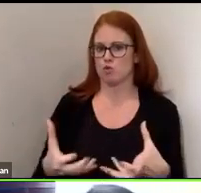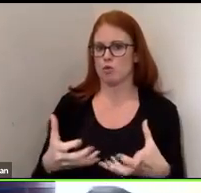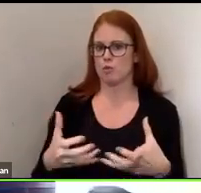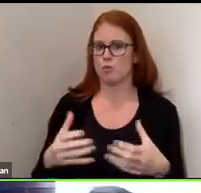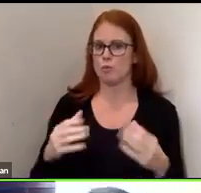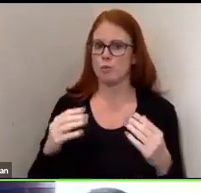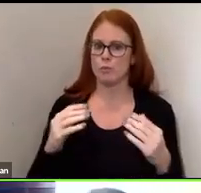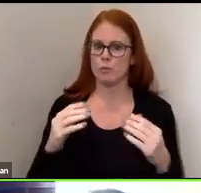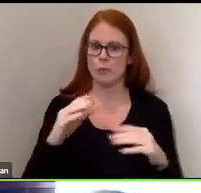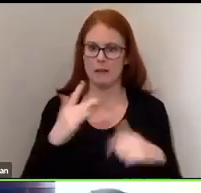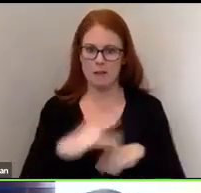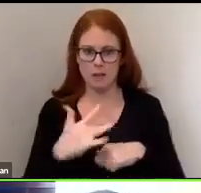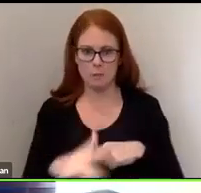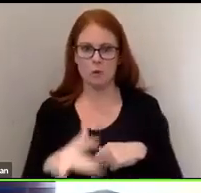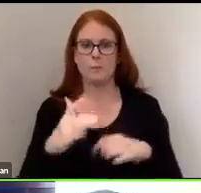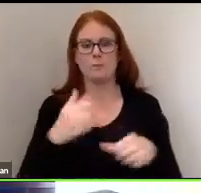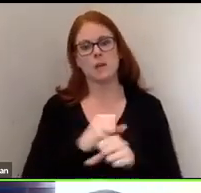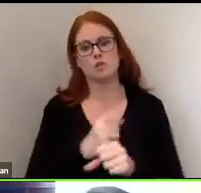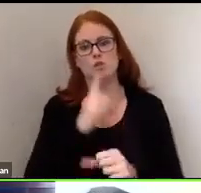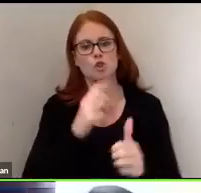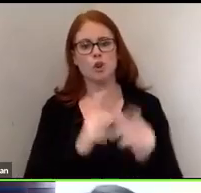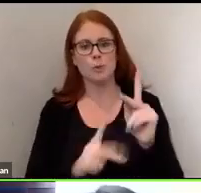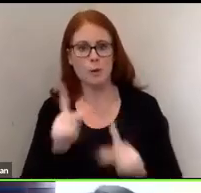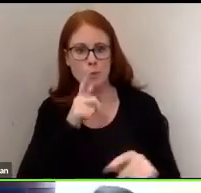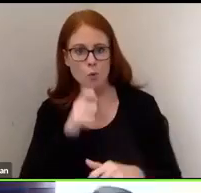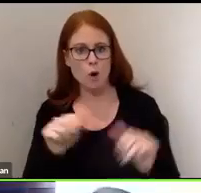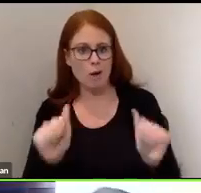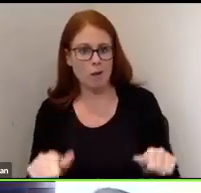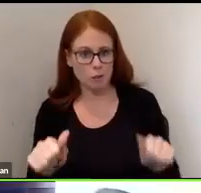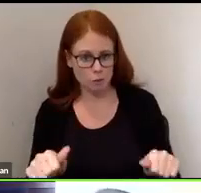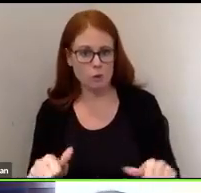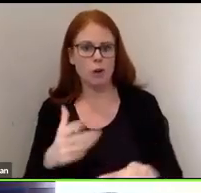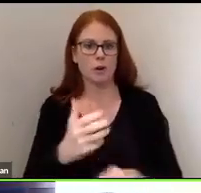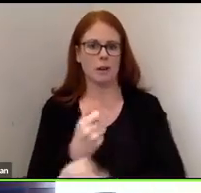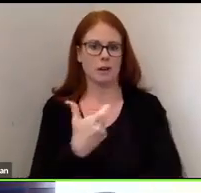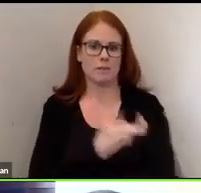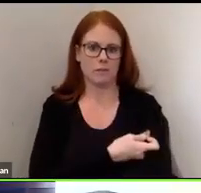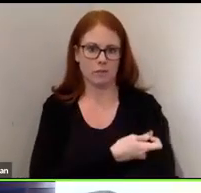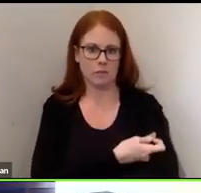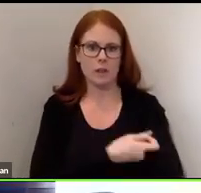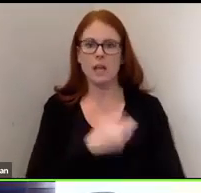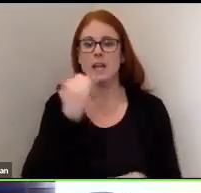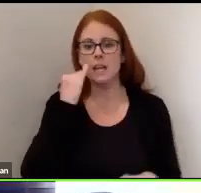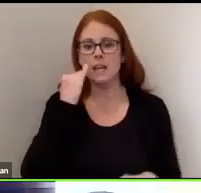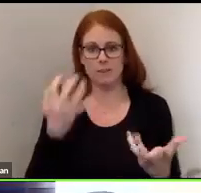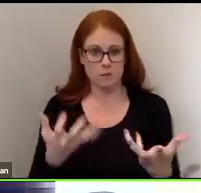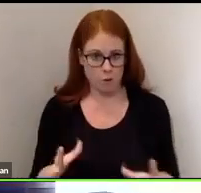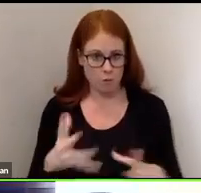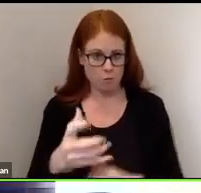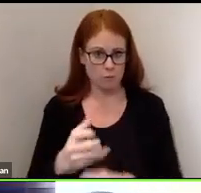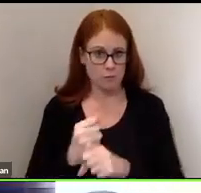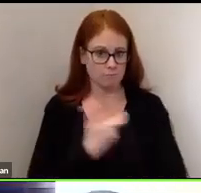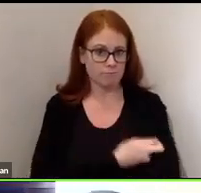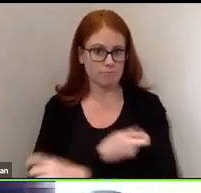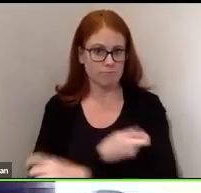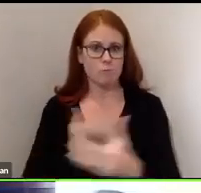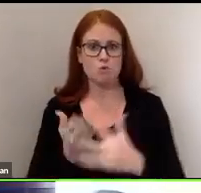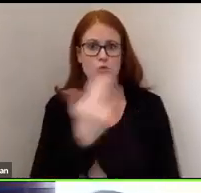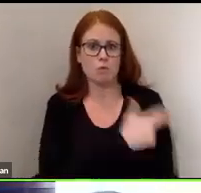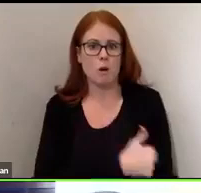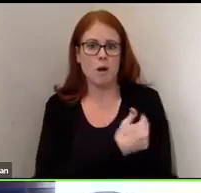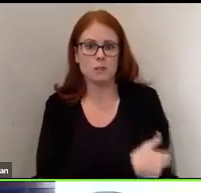available for appointments so that we can make sure that people who are eligible are getting their vaccine. So if you've already gotten your vaccine through the hospital or